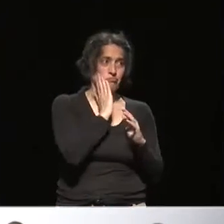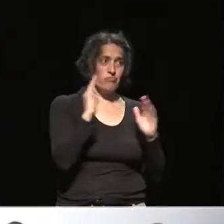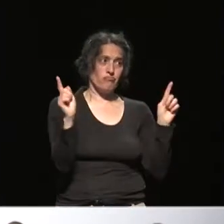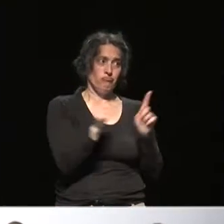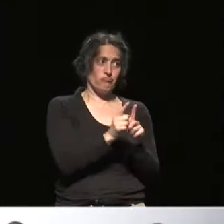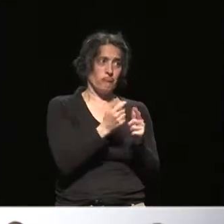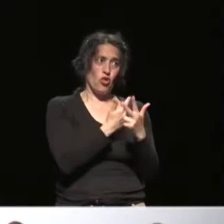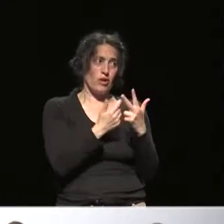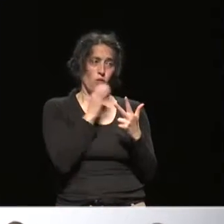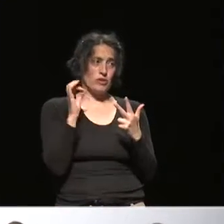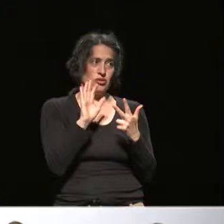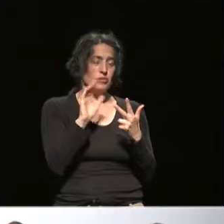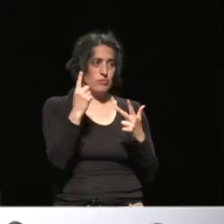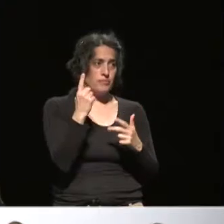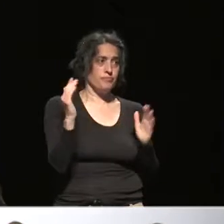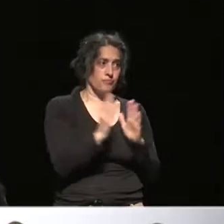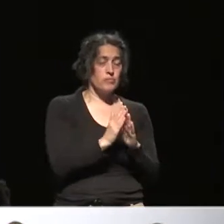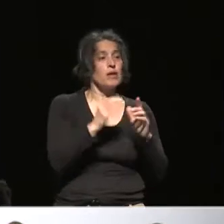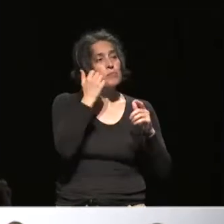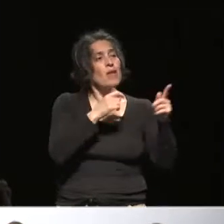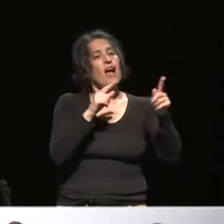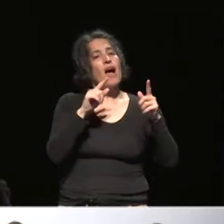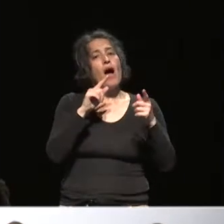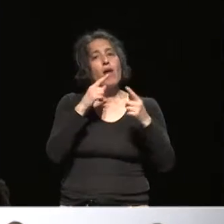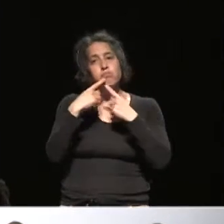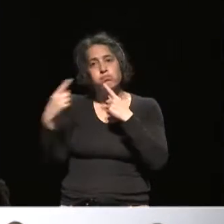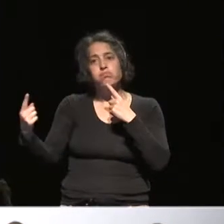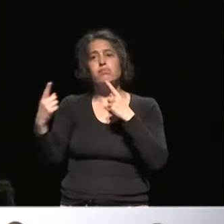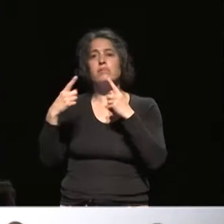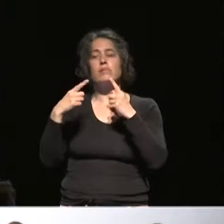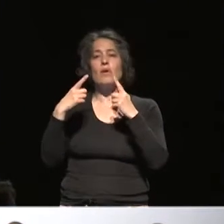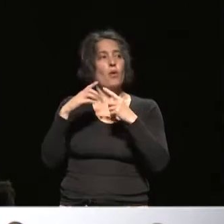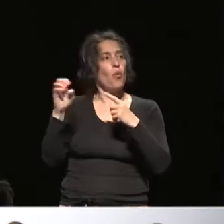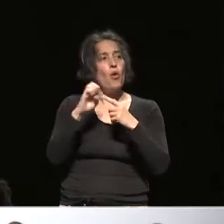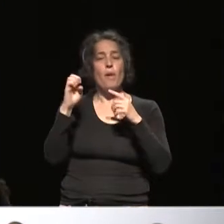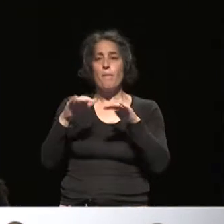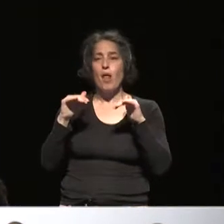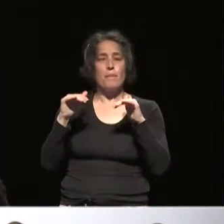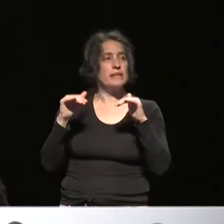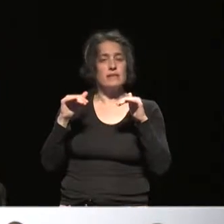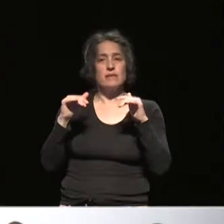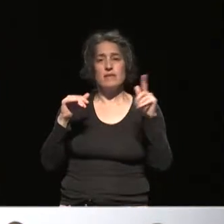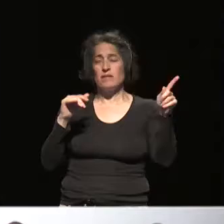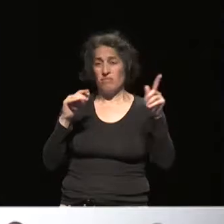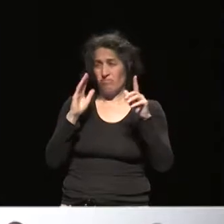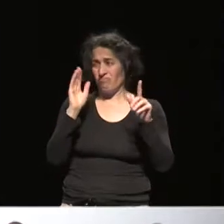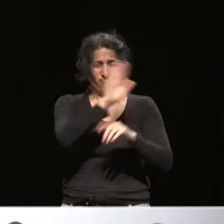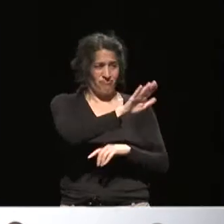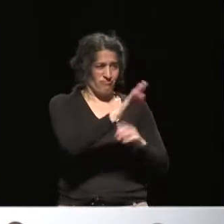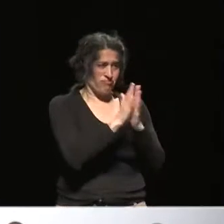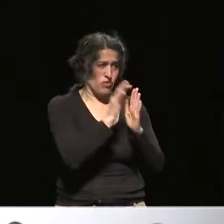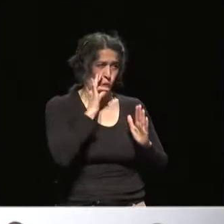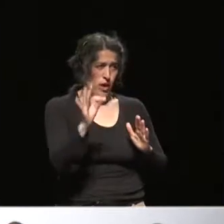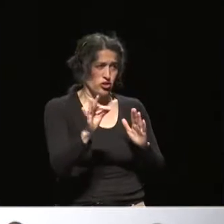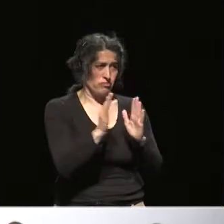panelists, I will appreciate it. Okay. No, I would just like to, so maybe my question can be for DFID.